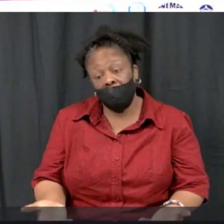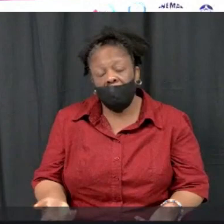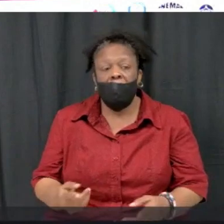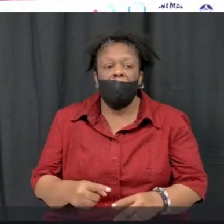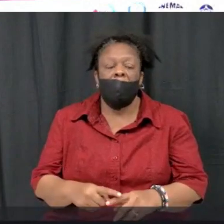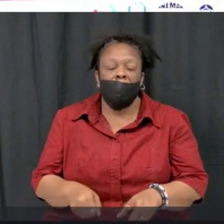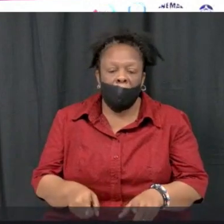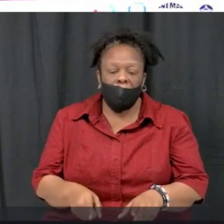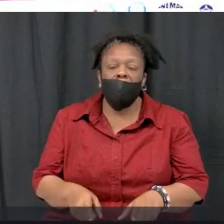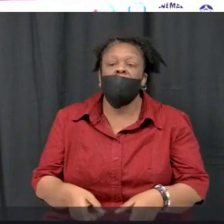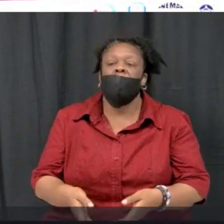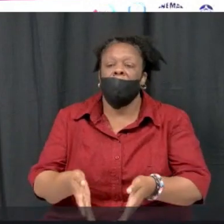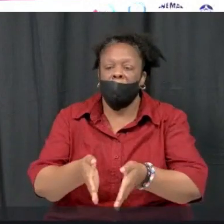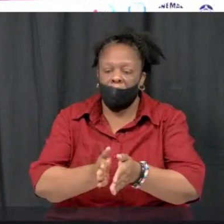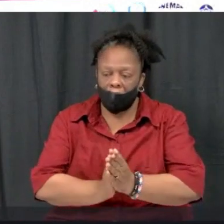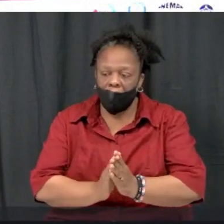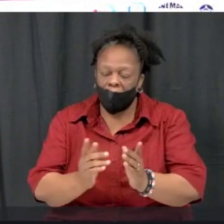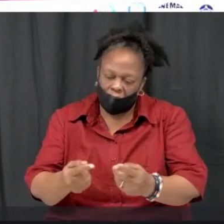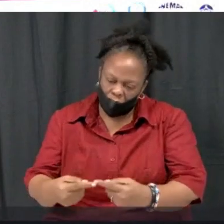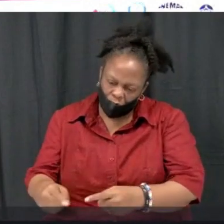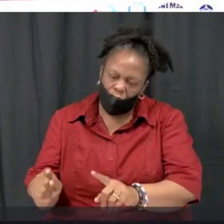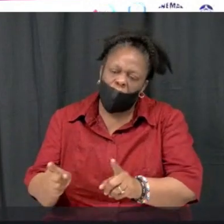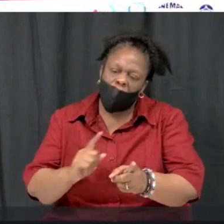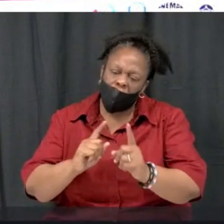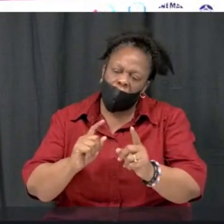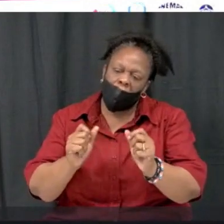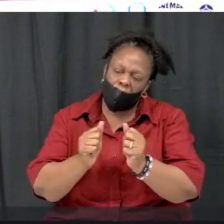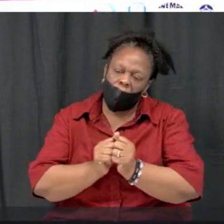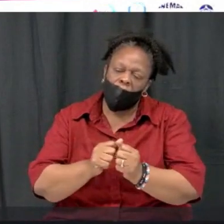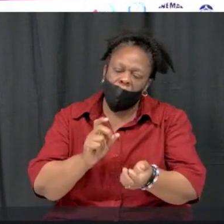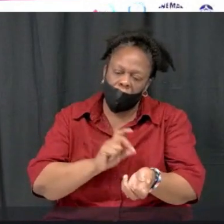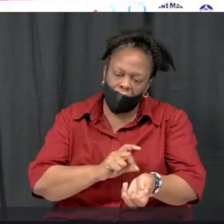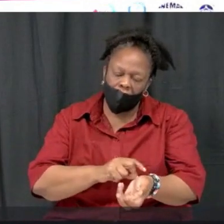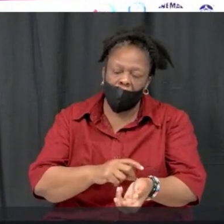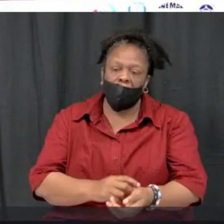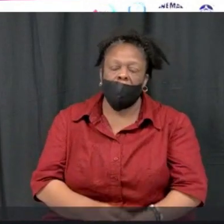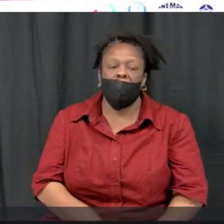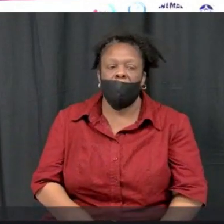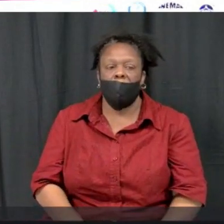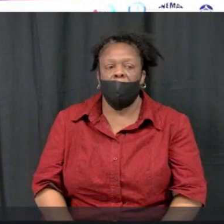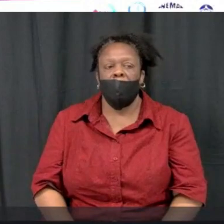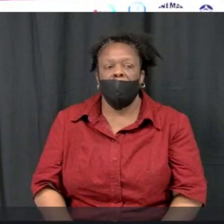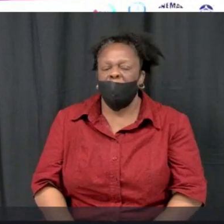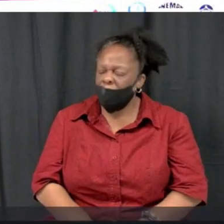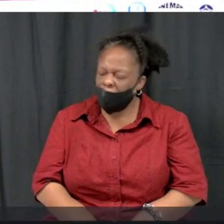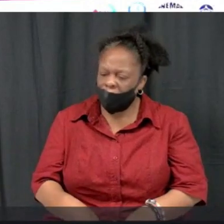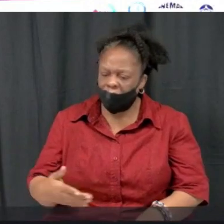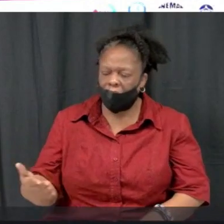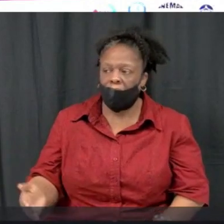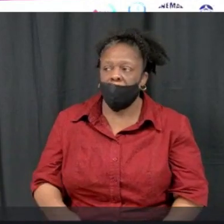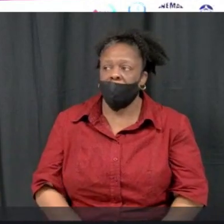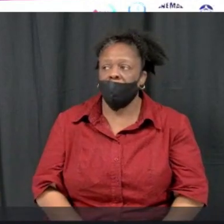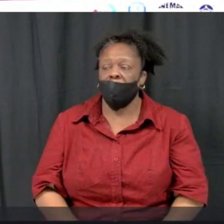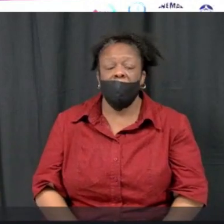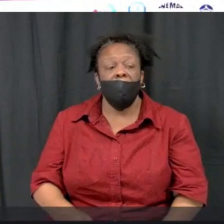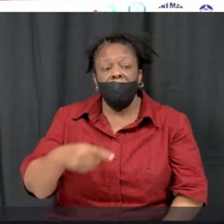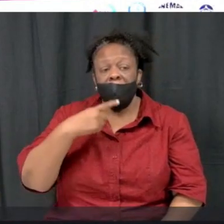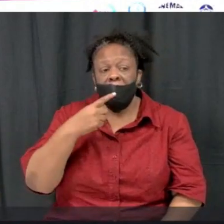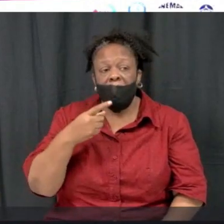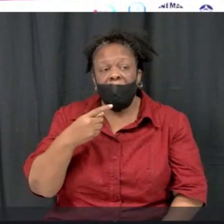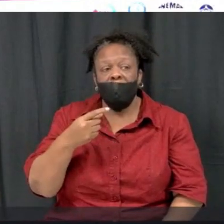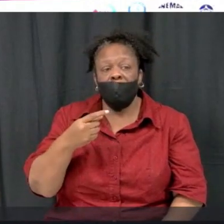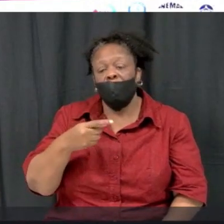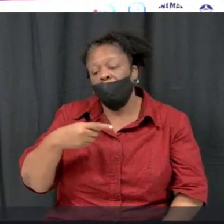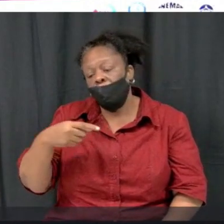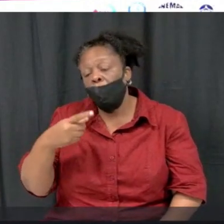them speak to their medical doctor, provide sensitization programs, direct them to reliable sources